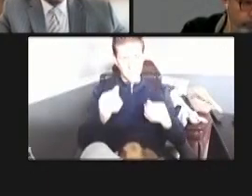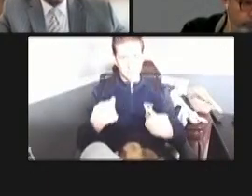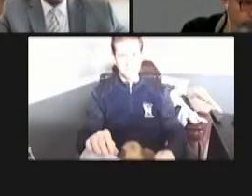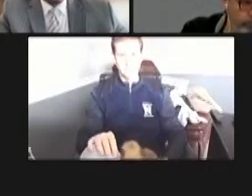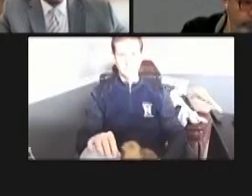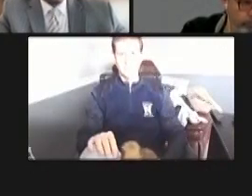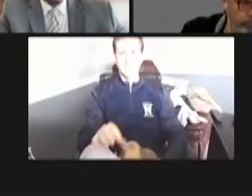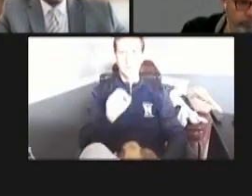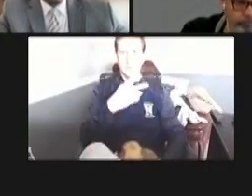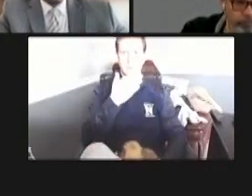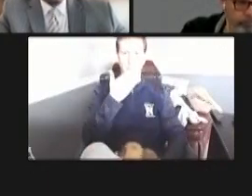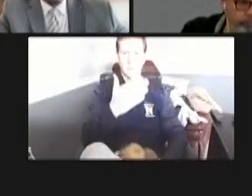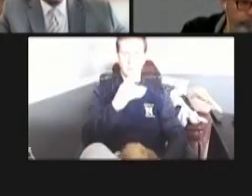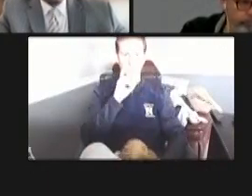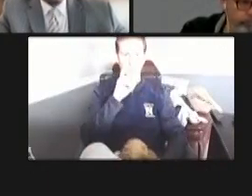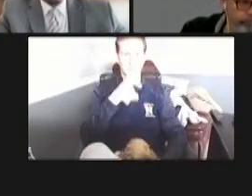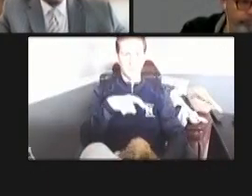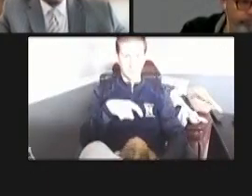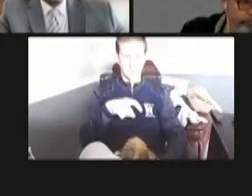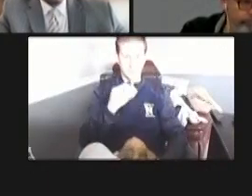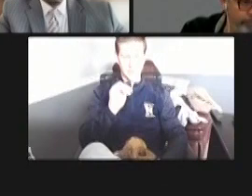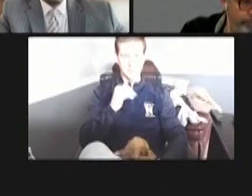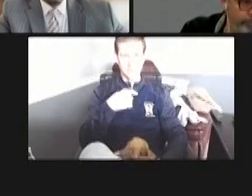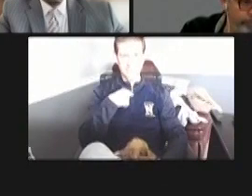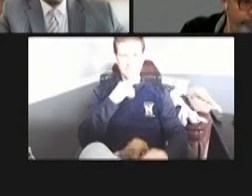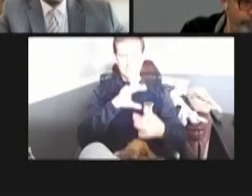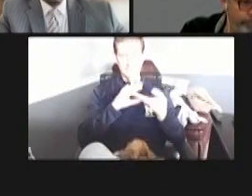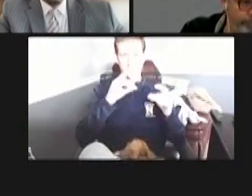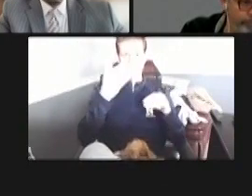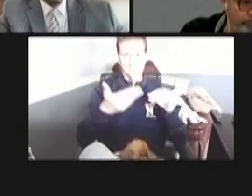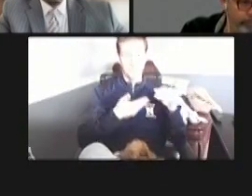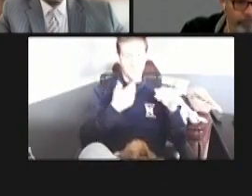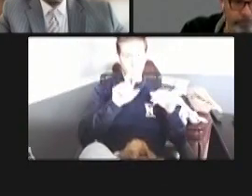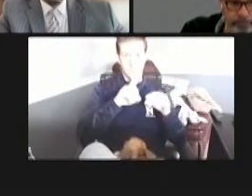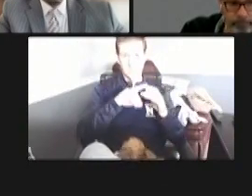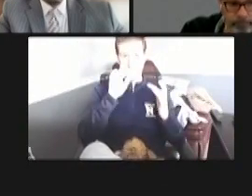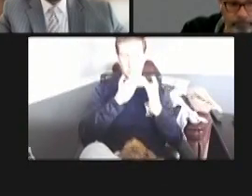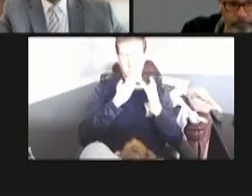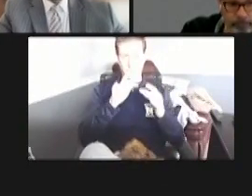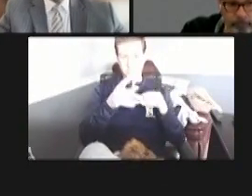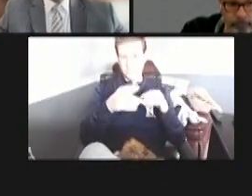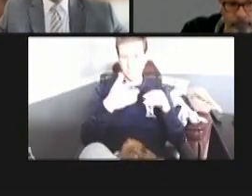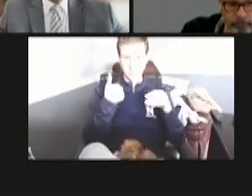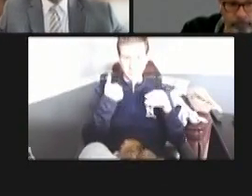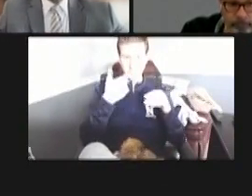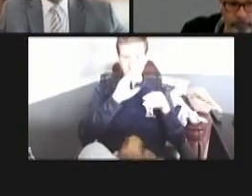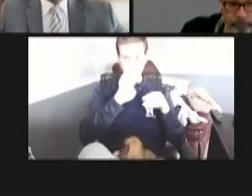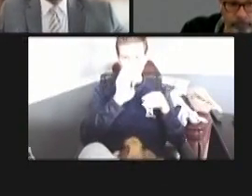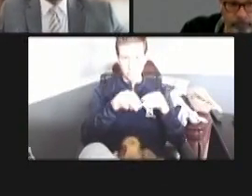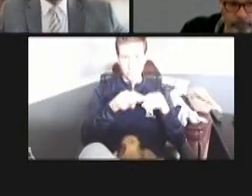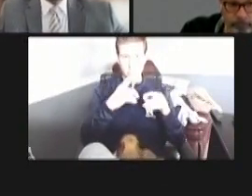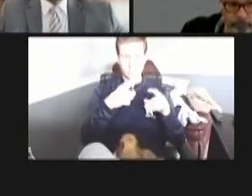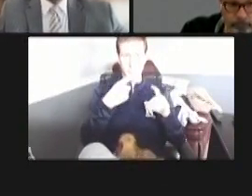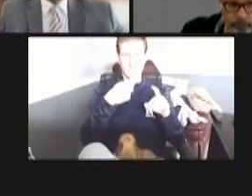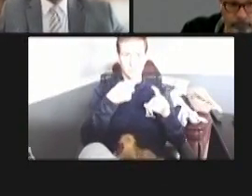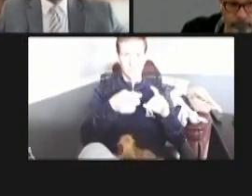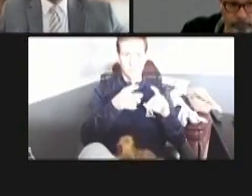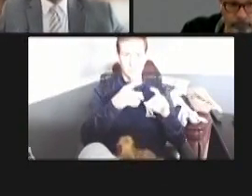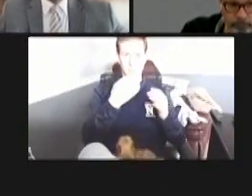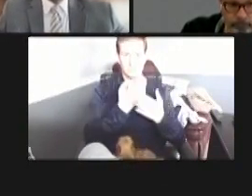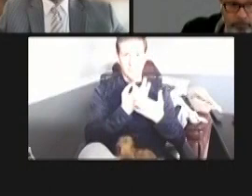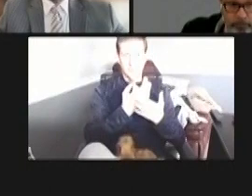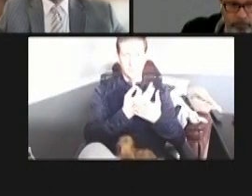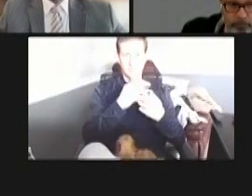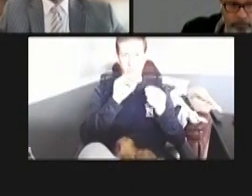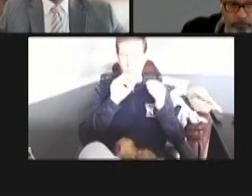Great. Well, thank you all very much for the time. Like I said, I invite anyone to reach out to me should you have follow-up questions about either of these funds